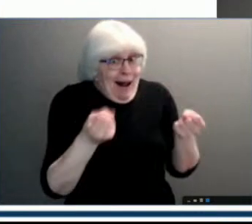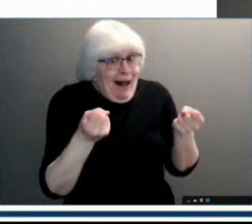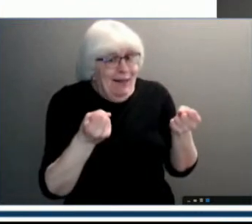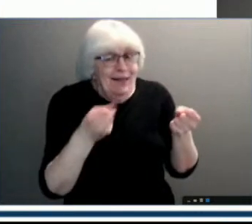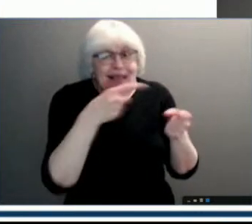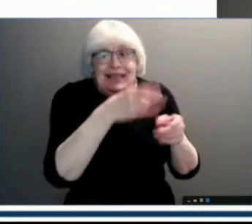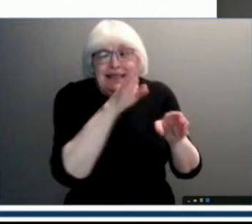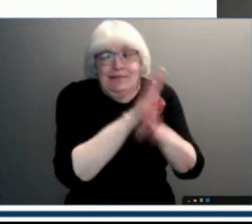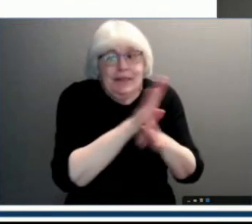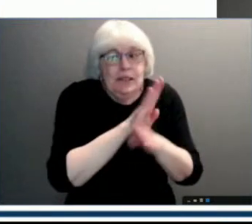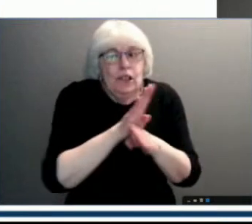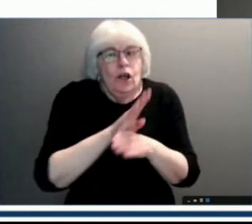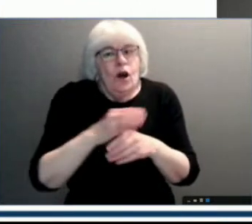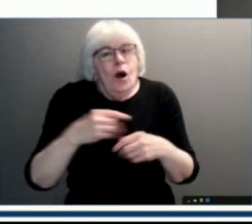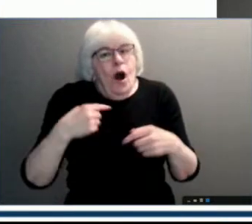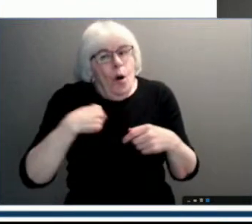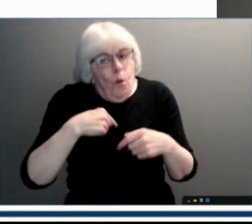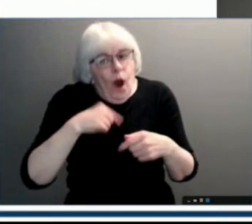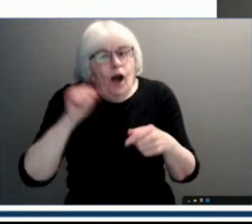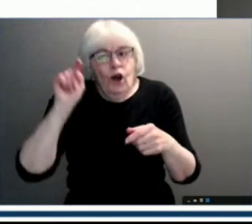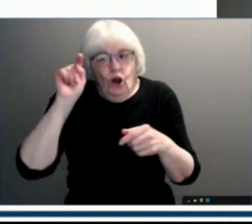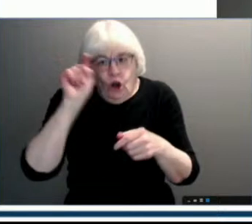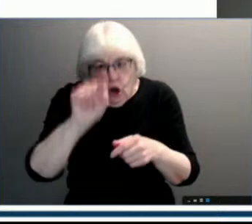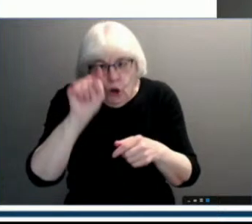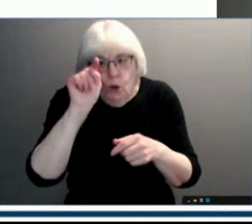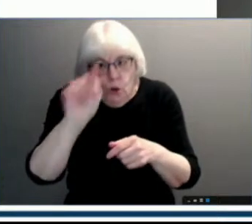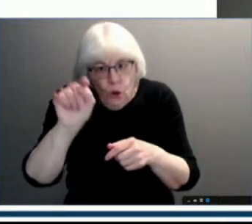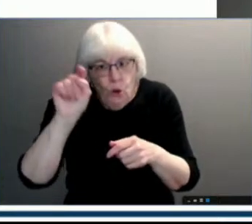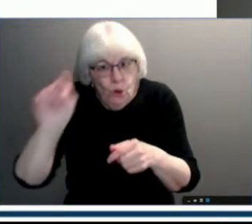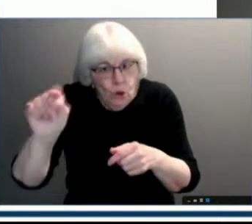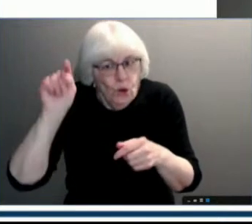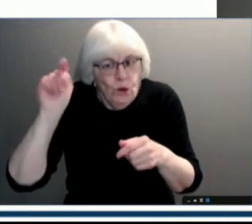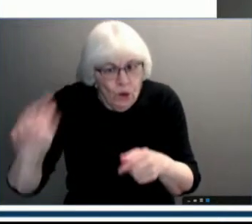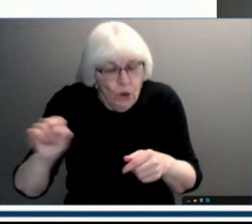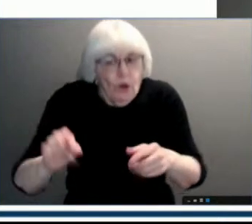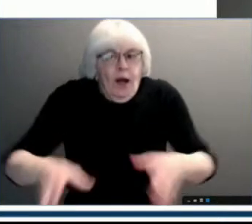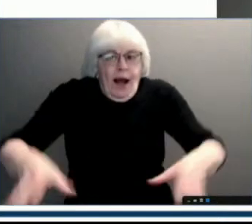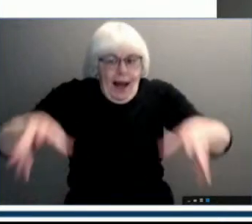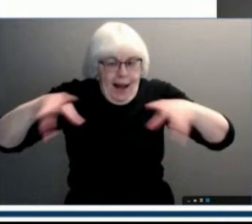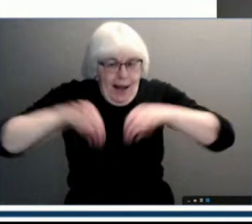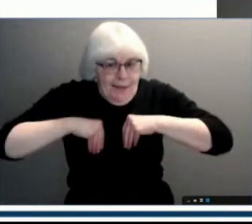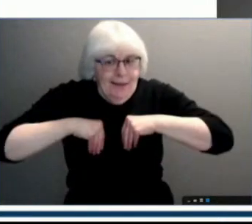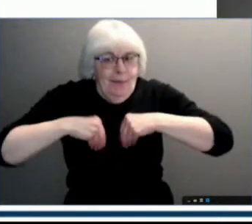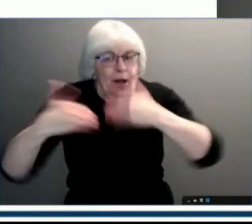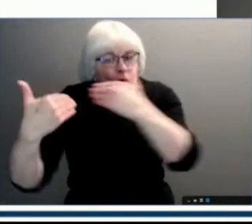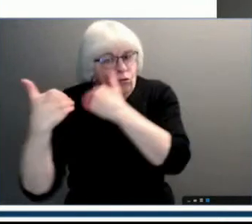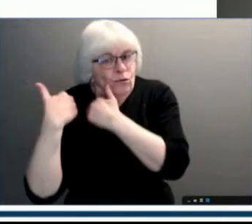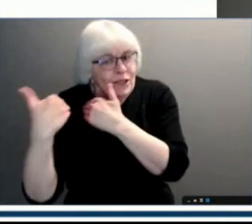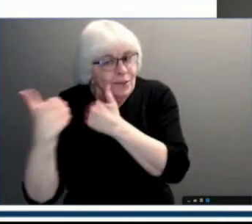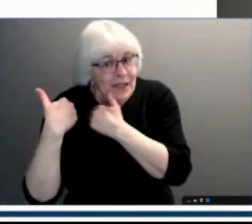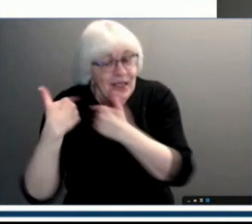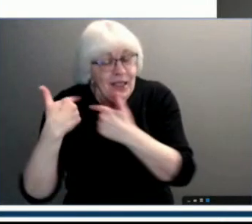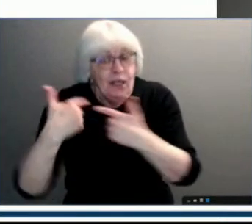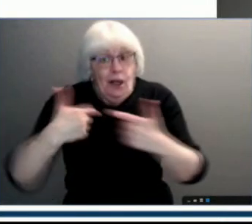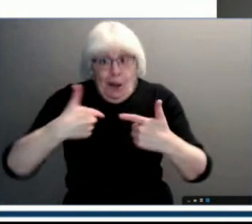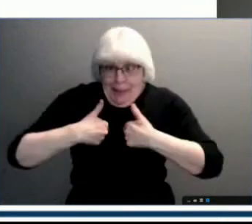Nova Scotians to take on much more of the role themselves of identifying who their close contacts are and notifying